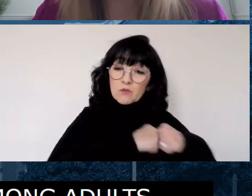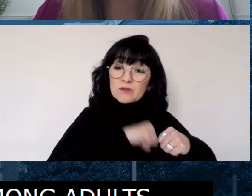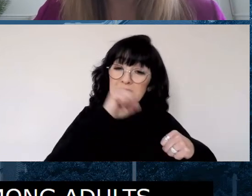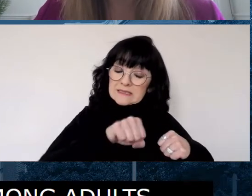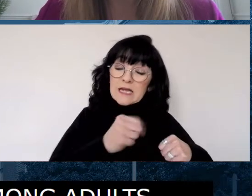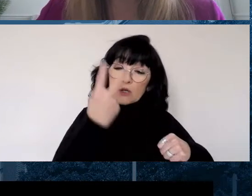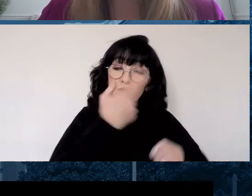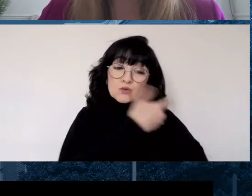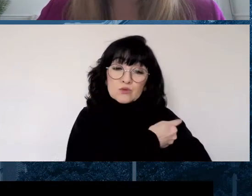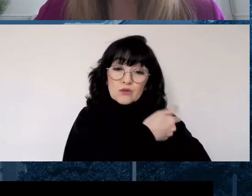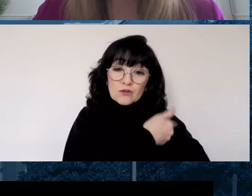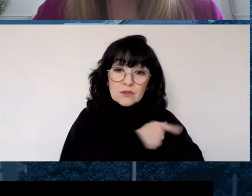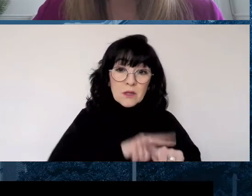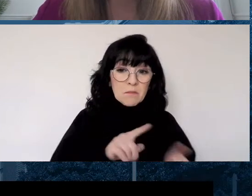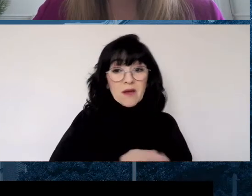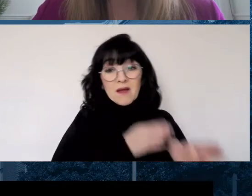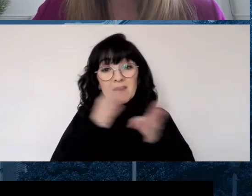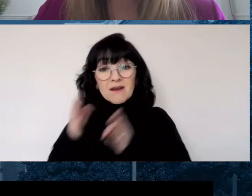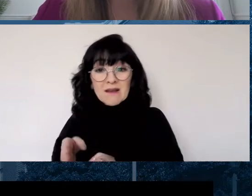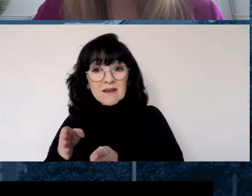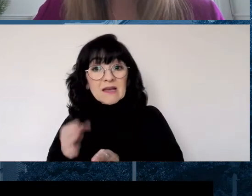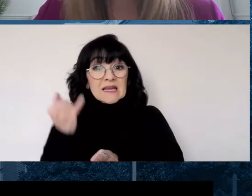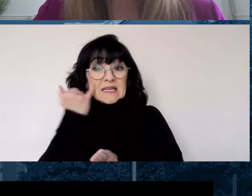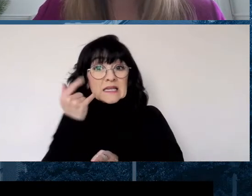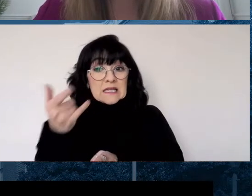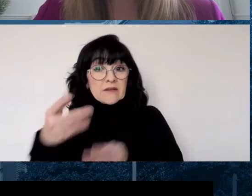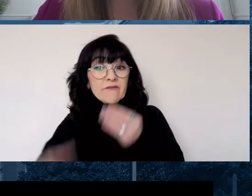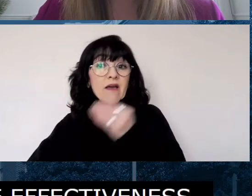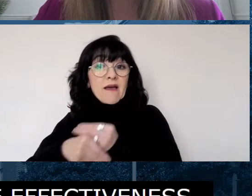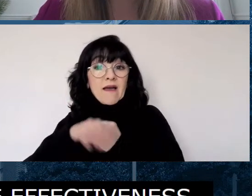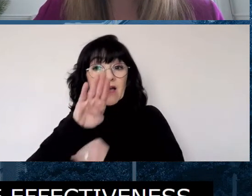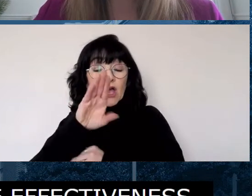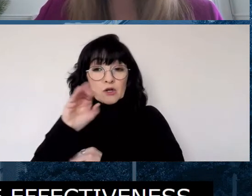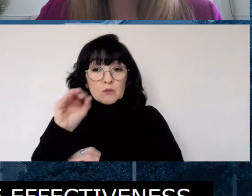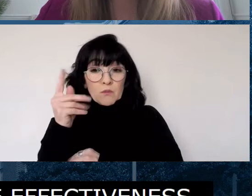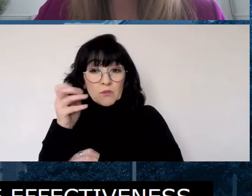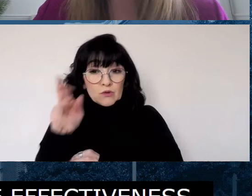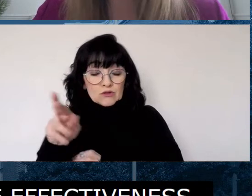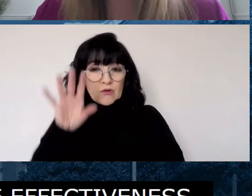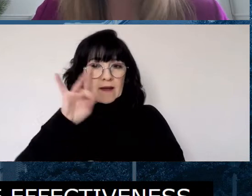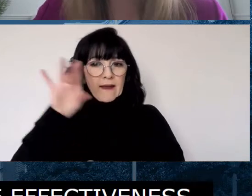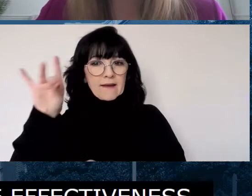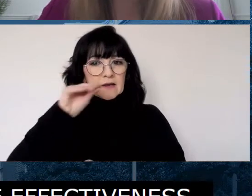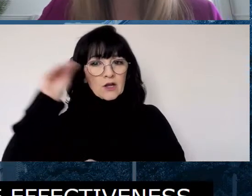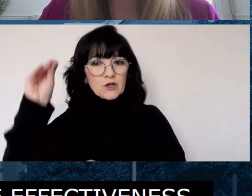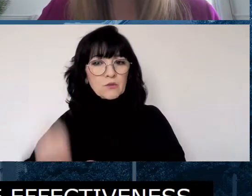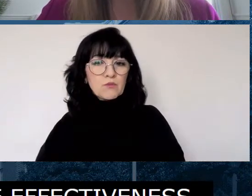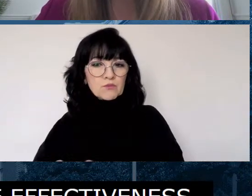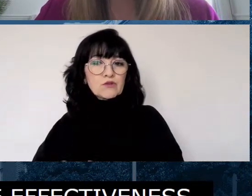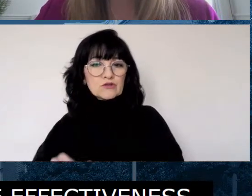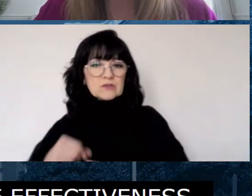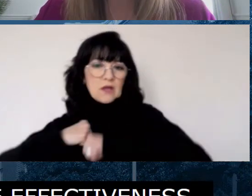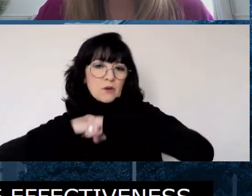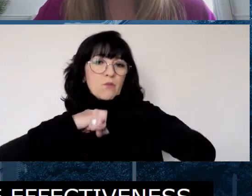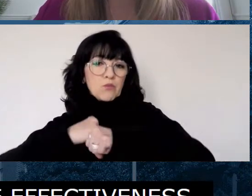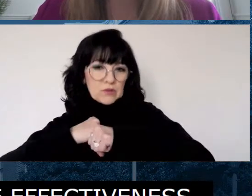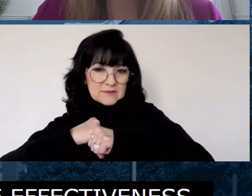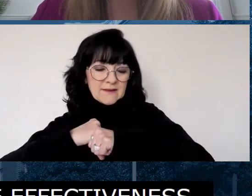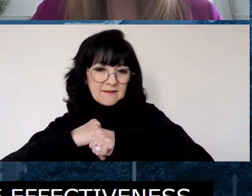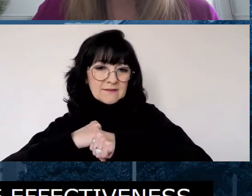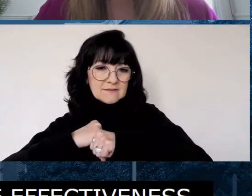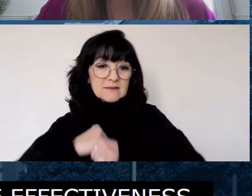really important because the studies had previously shown that people who are immunocompromised did